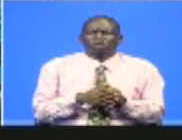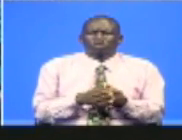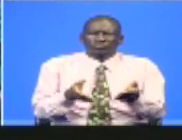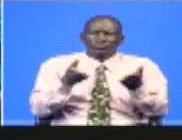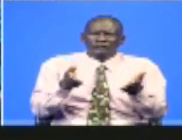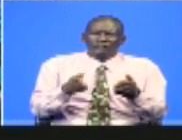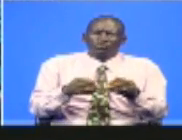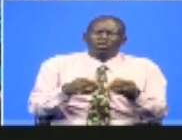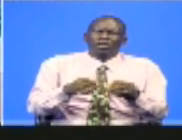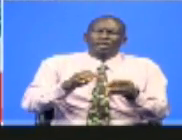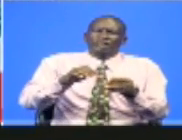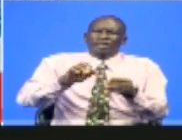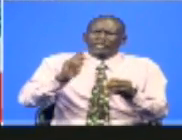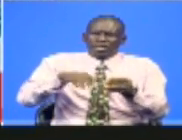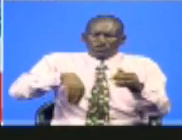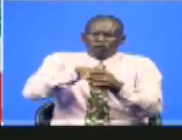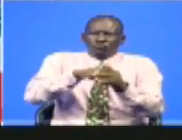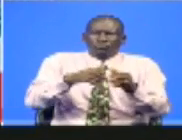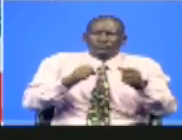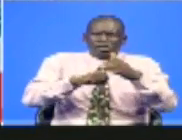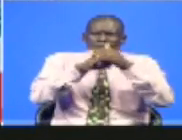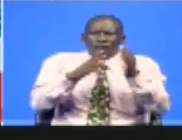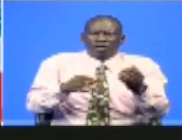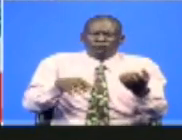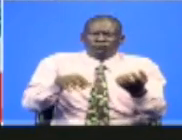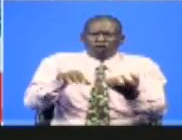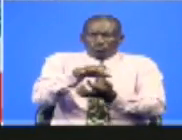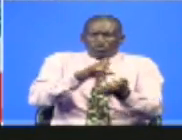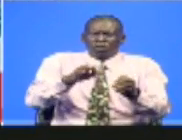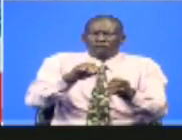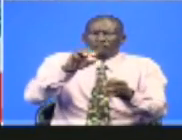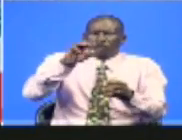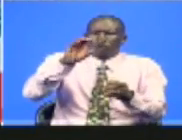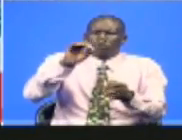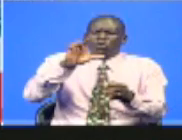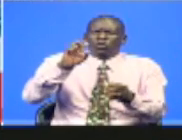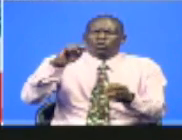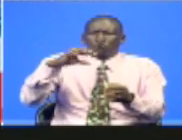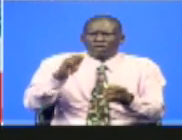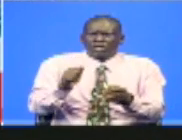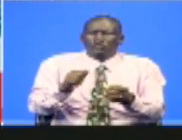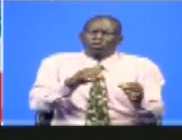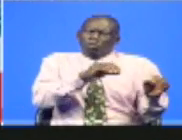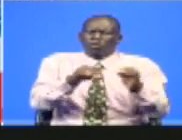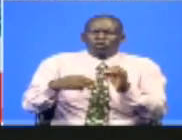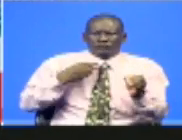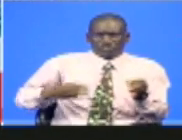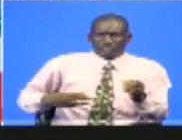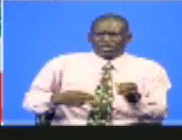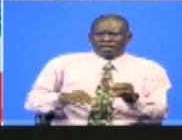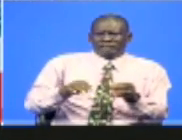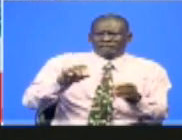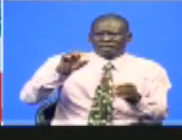Now, local football fans have expressed mixed reactions over Michael Olunga's move to newly promoted Chinese Super League club, Guizhou